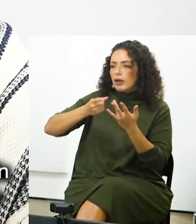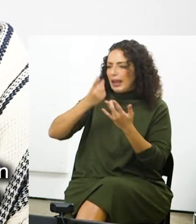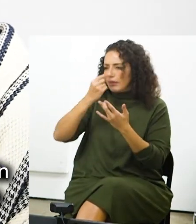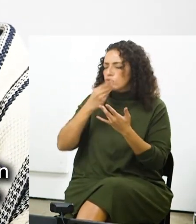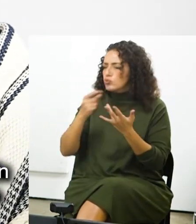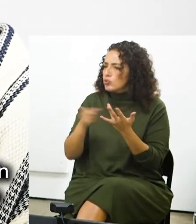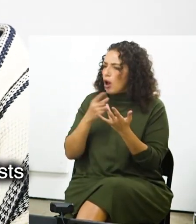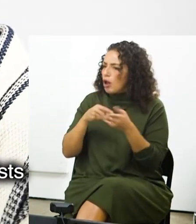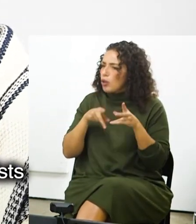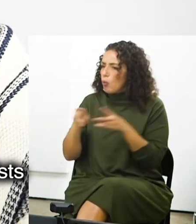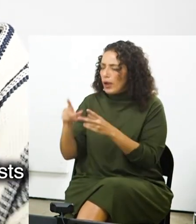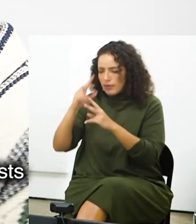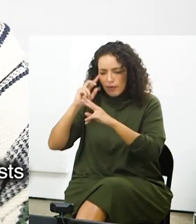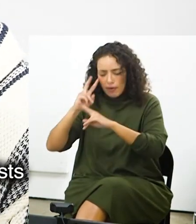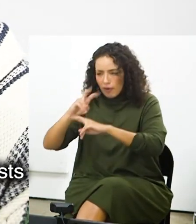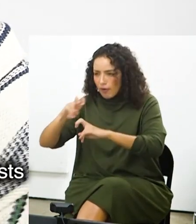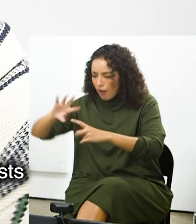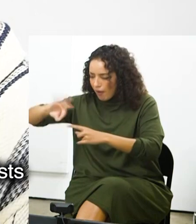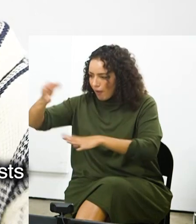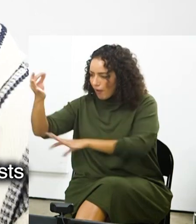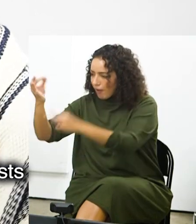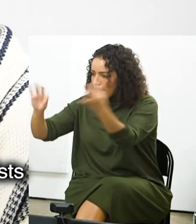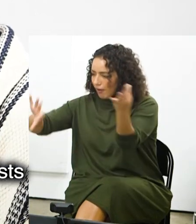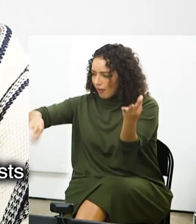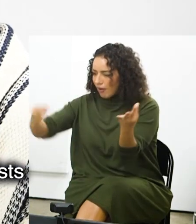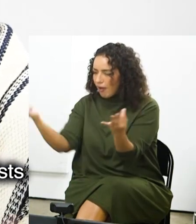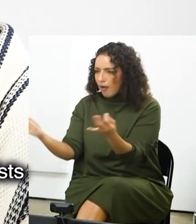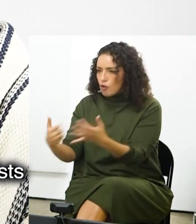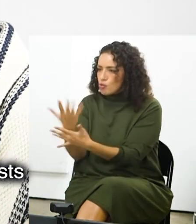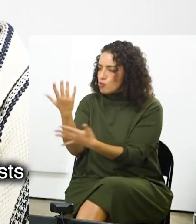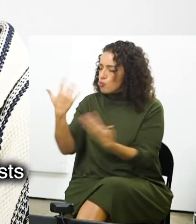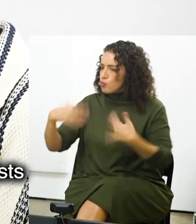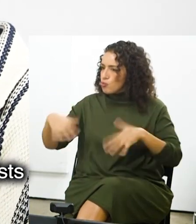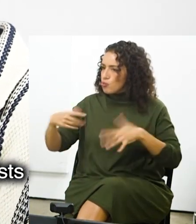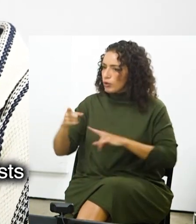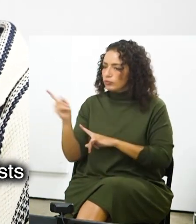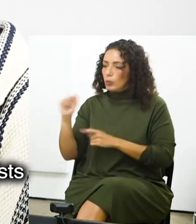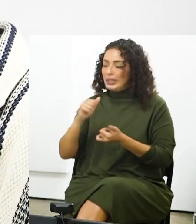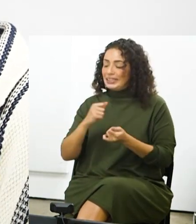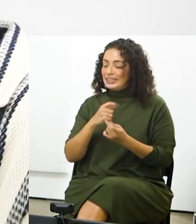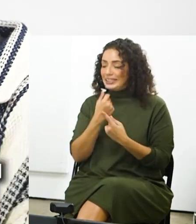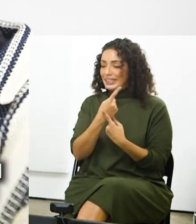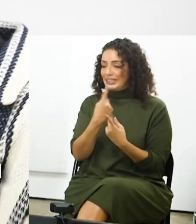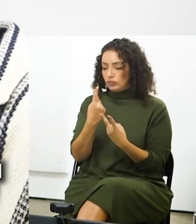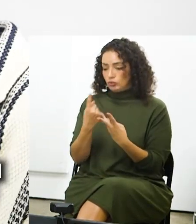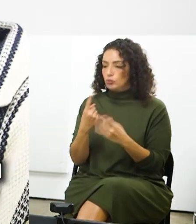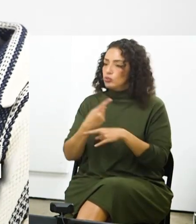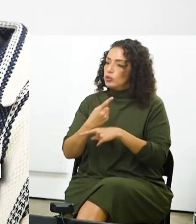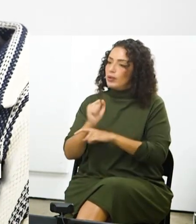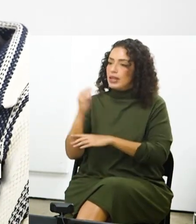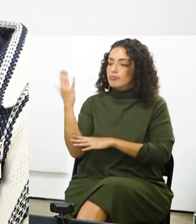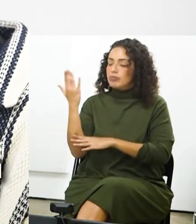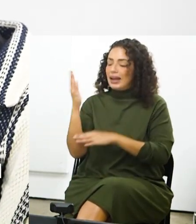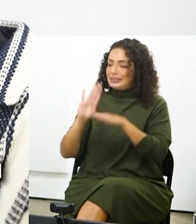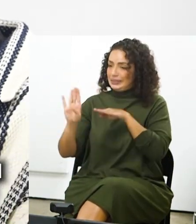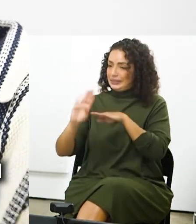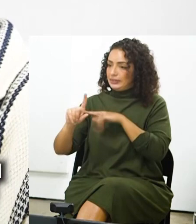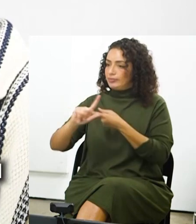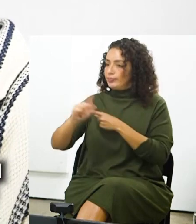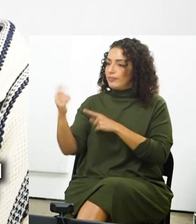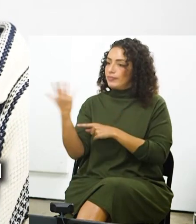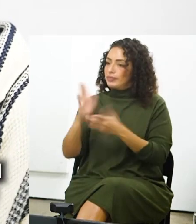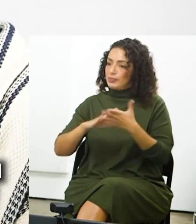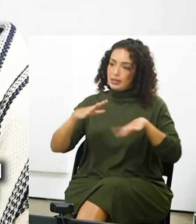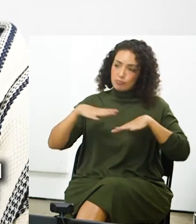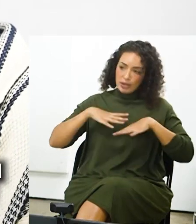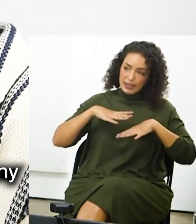we're going to have some time now where each of our amazing panelists will kind of talk through their practice. We'll then take a 15-minute break, and then we'll use the remainder of